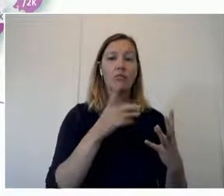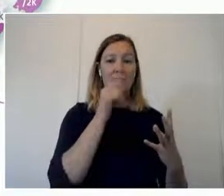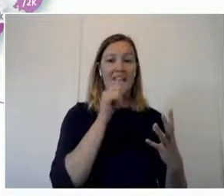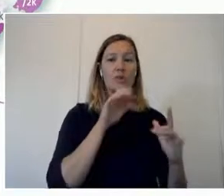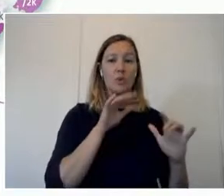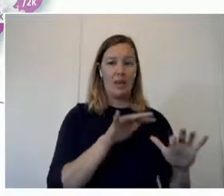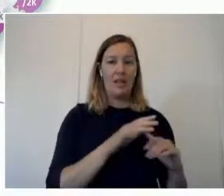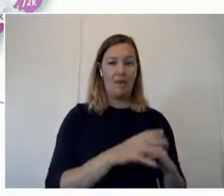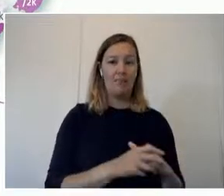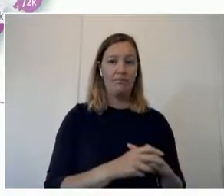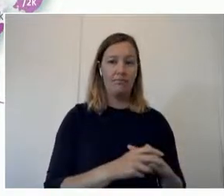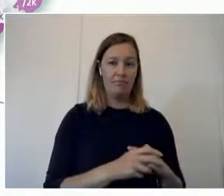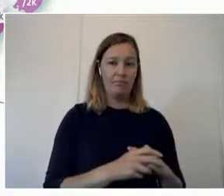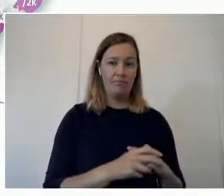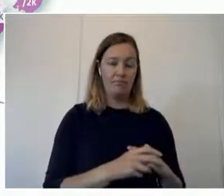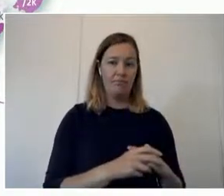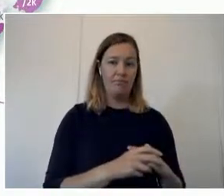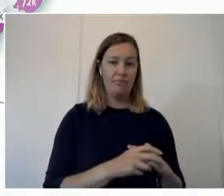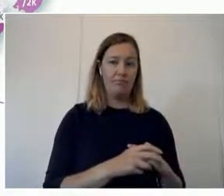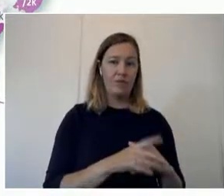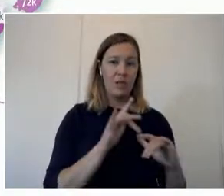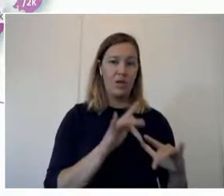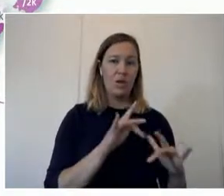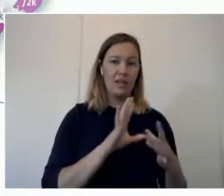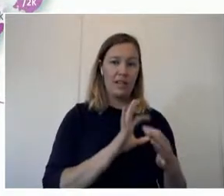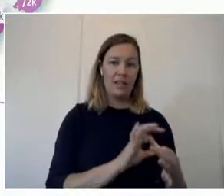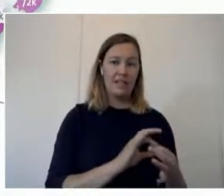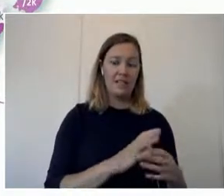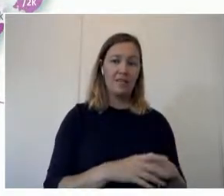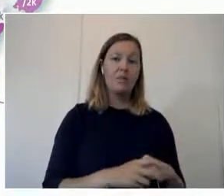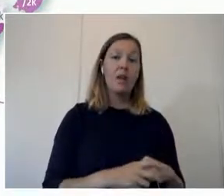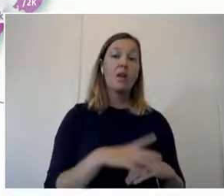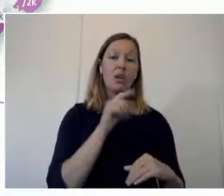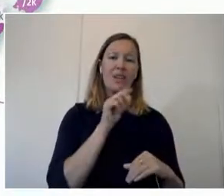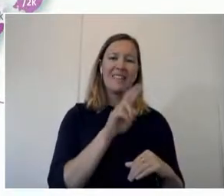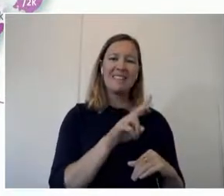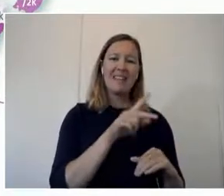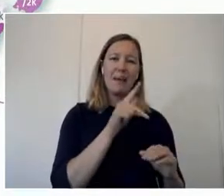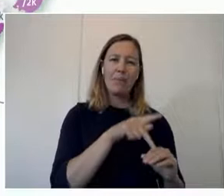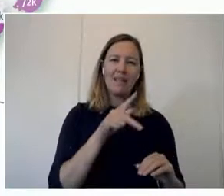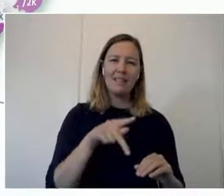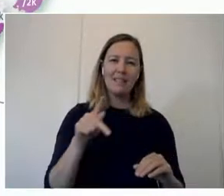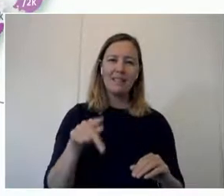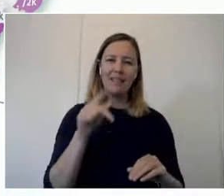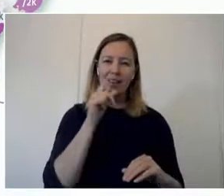it's that's where it is. But the you can see the pattern here is